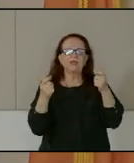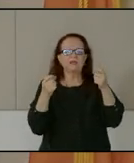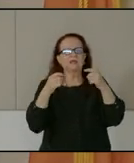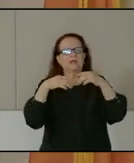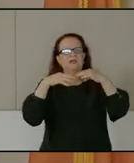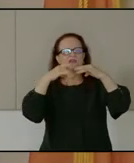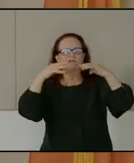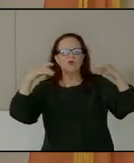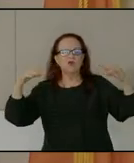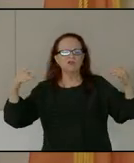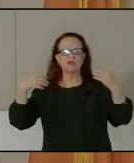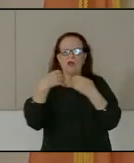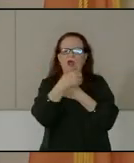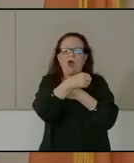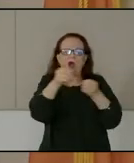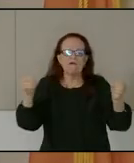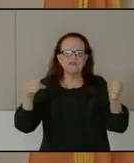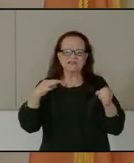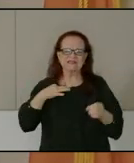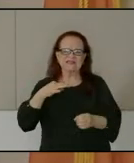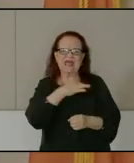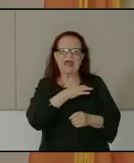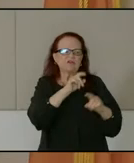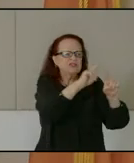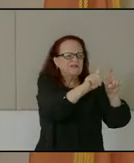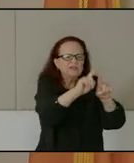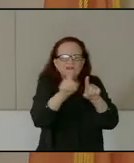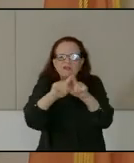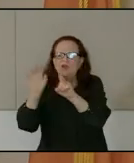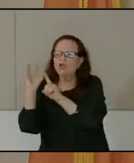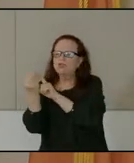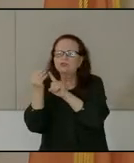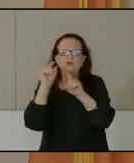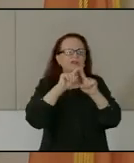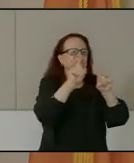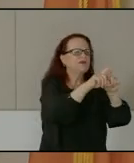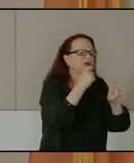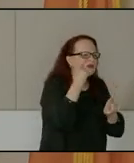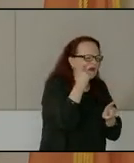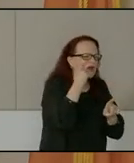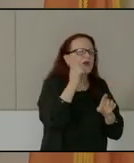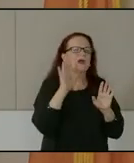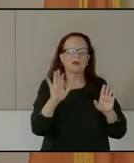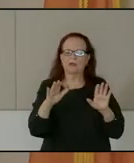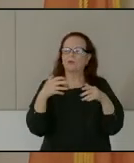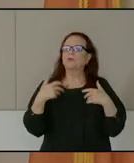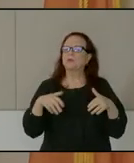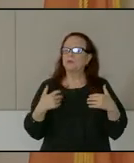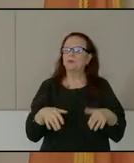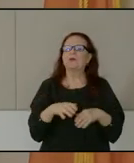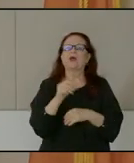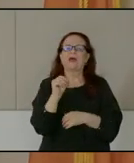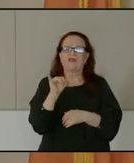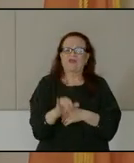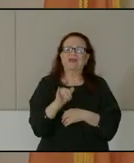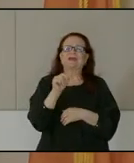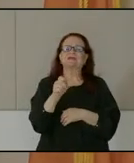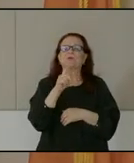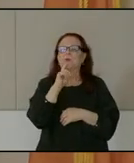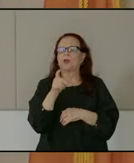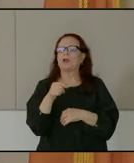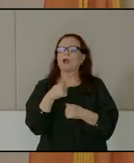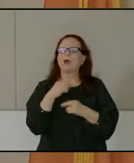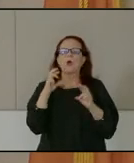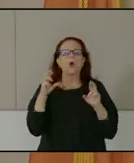staffs here at the county, and I'm very proud of that. And so, you know, I just want to say this is something that's going to hopefully